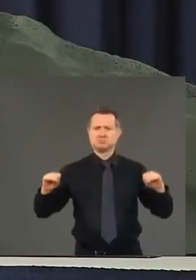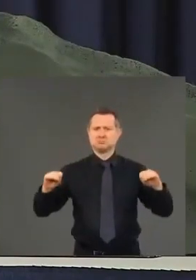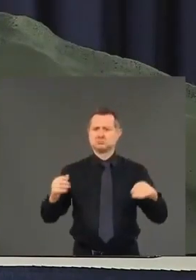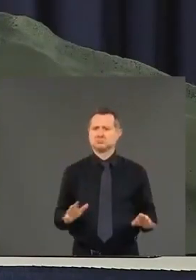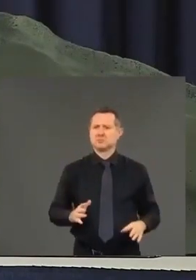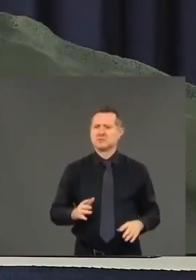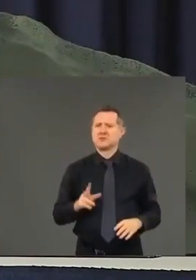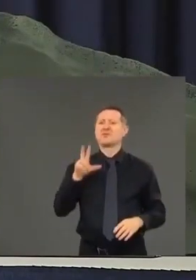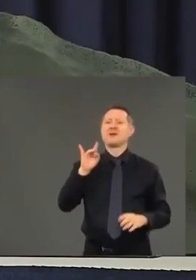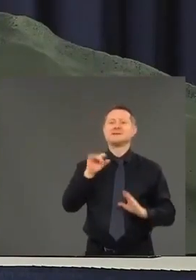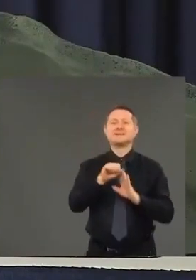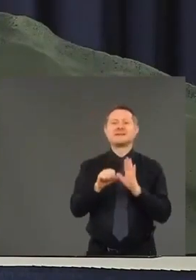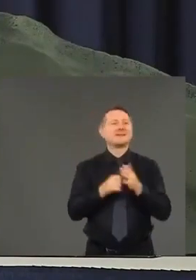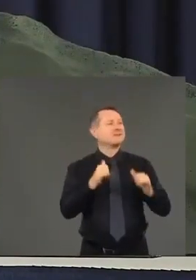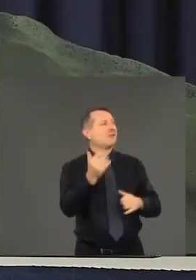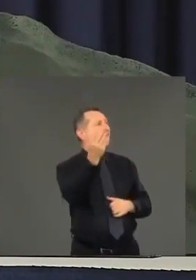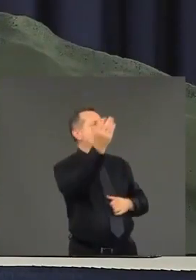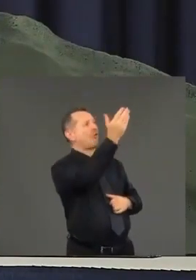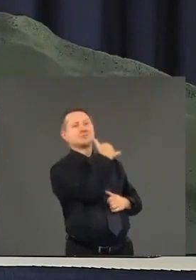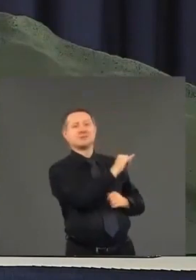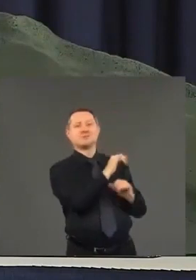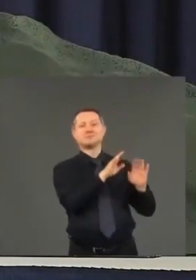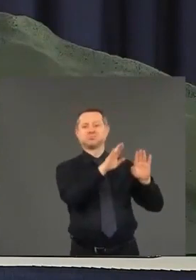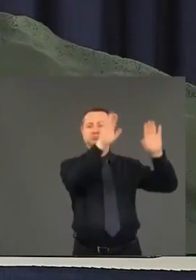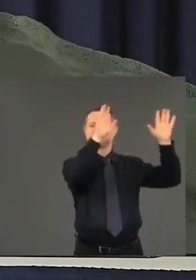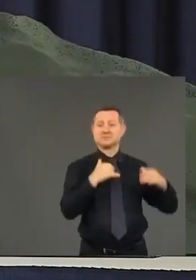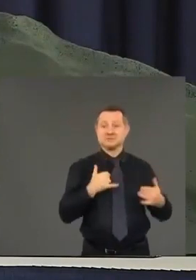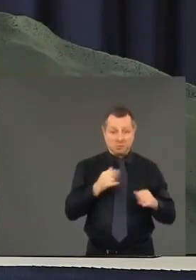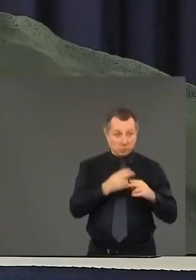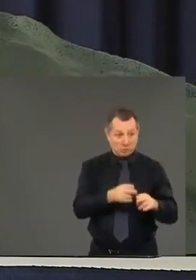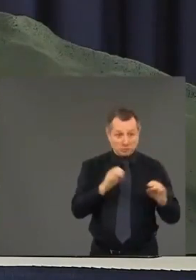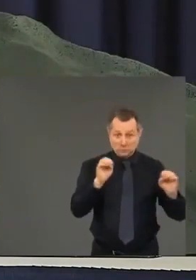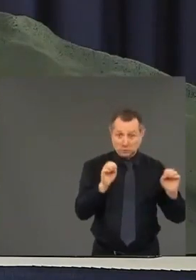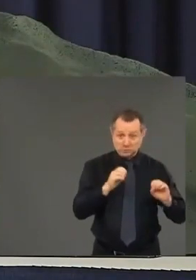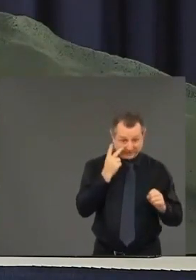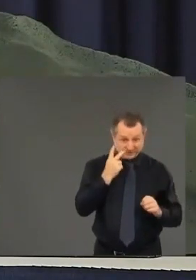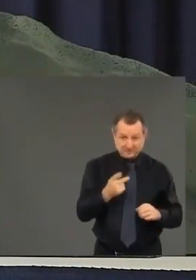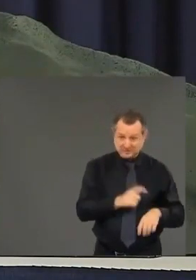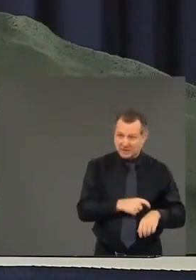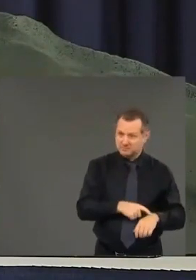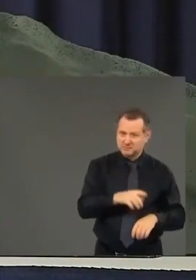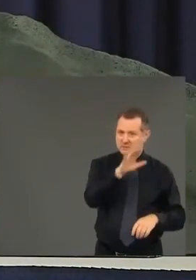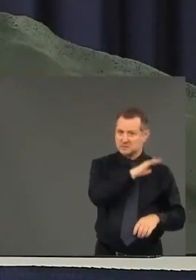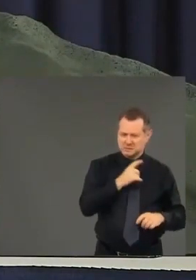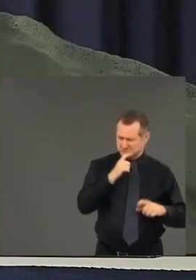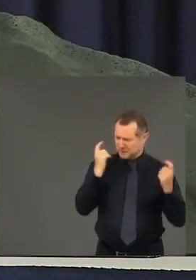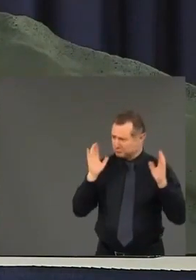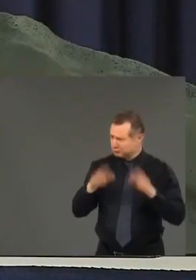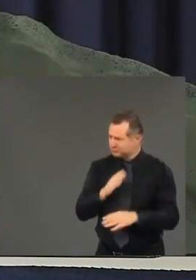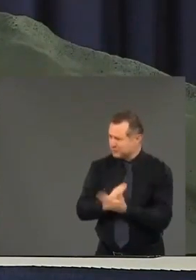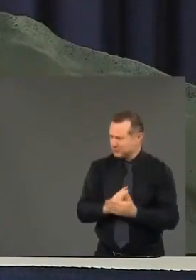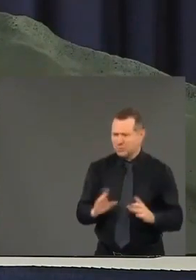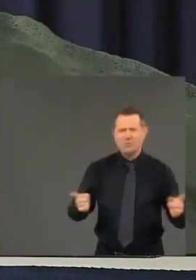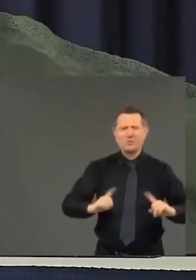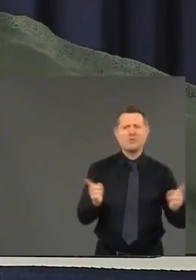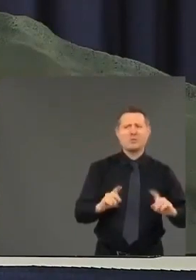the viral spike increasing? Do you think now is the time to say no more masks?